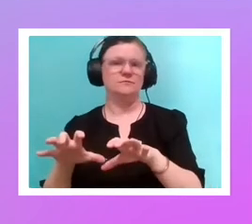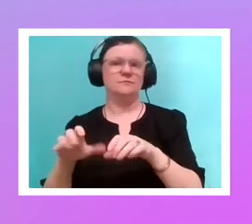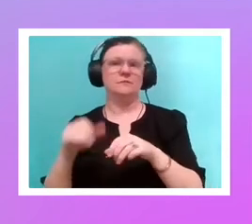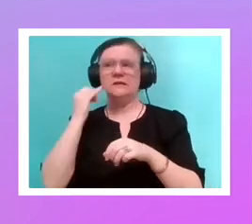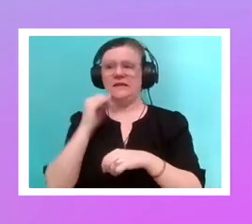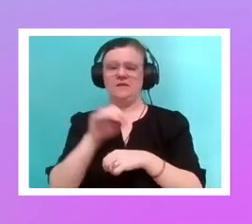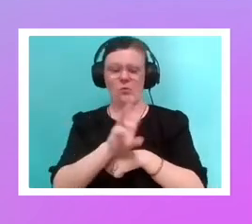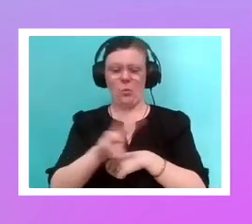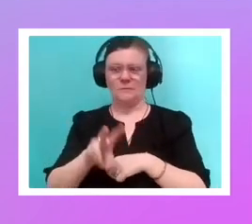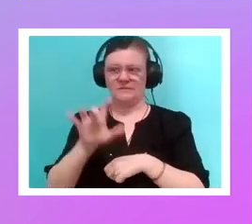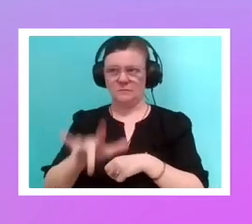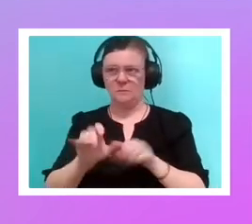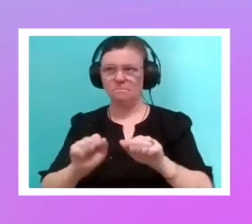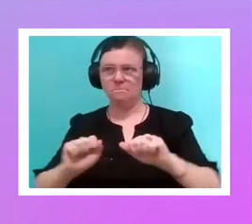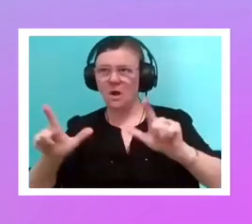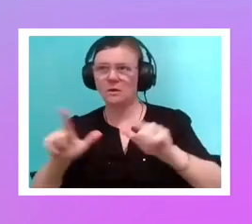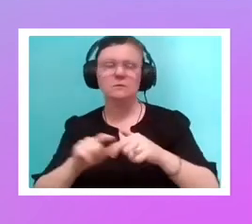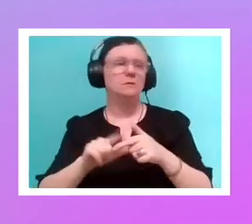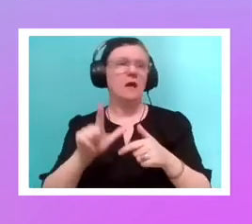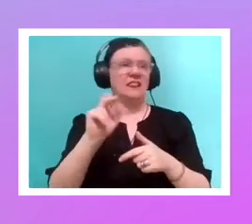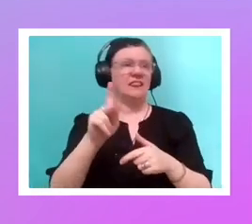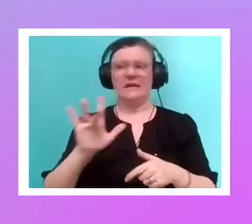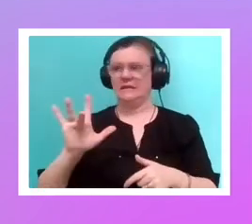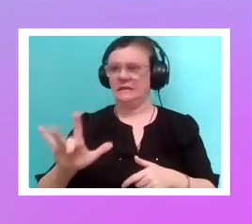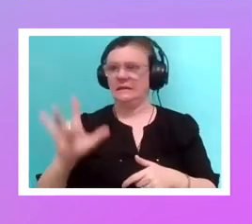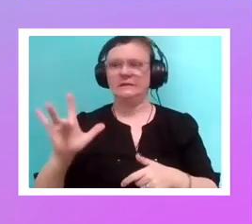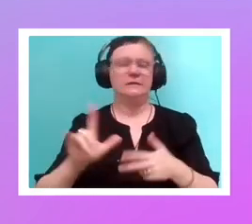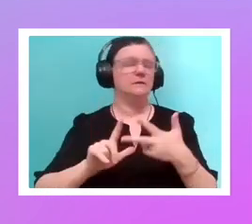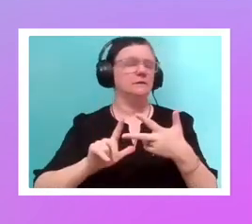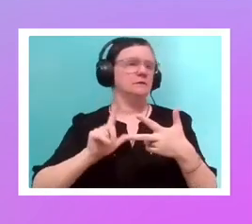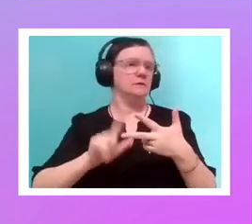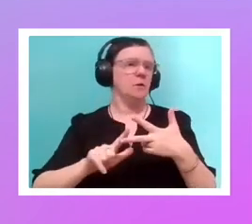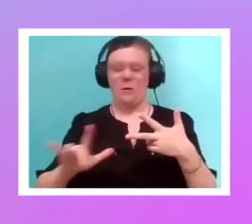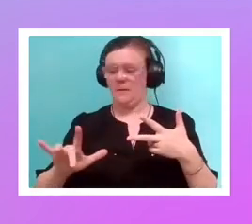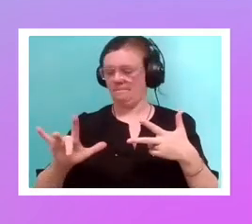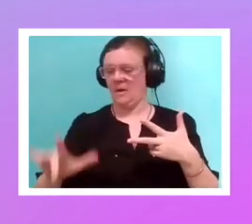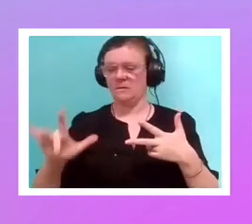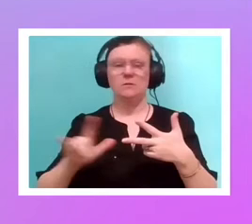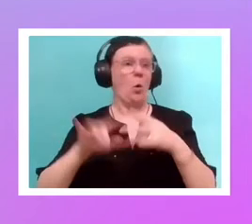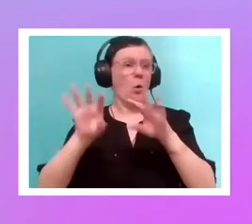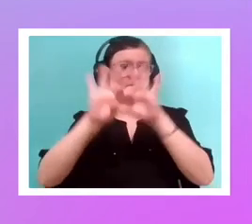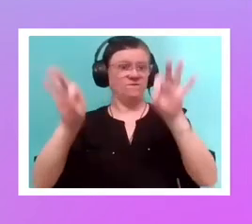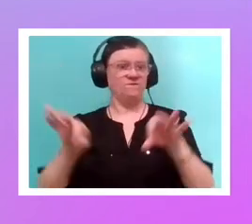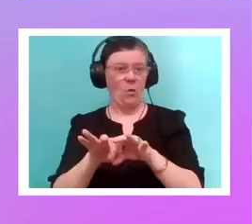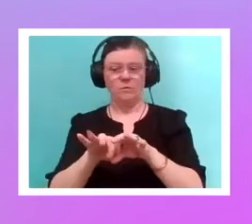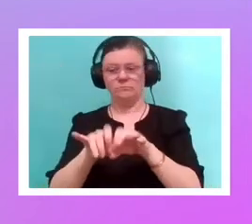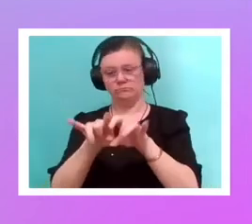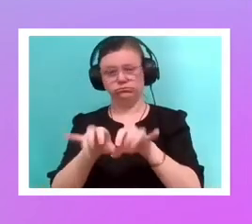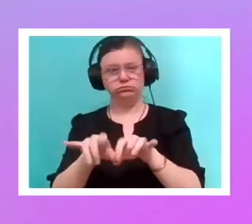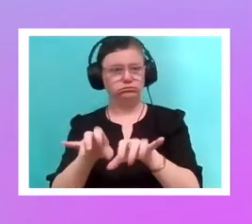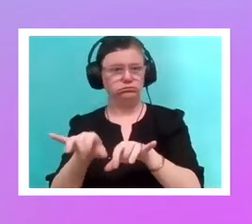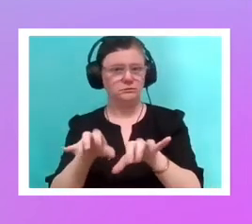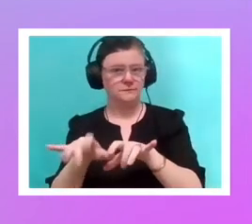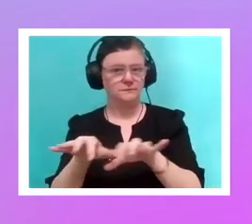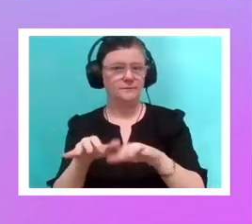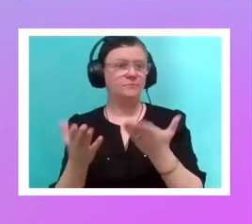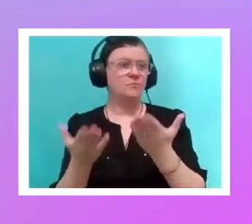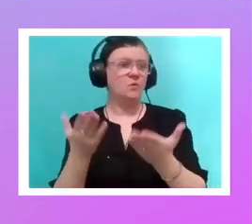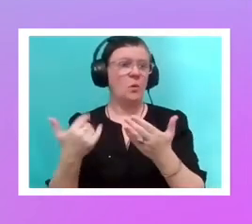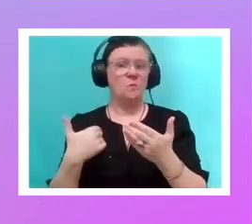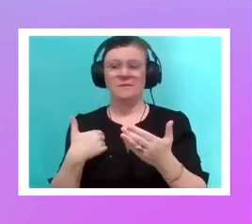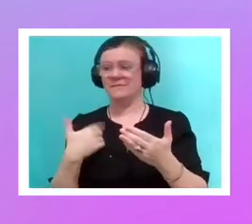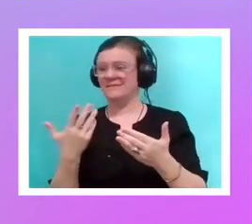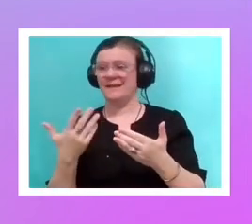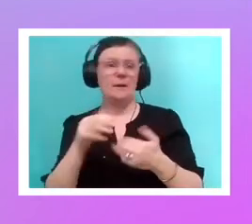web page, acting on a link, operating a button, filling in a form control, or it could be operating controls in a media